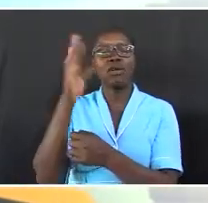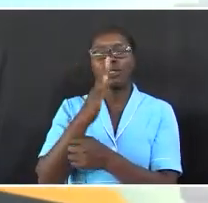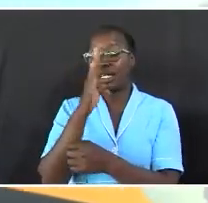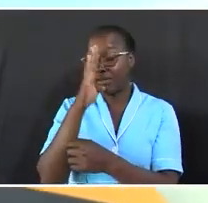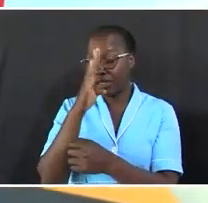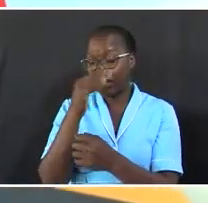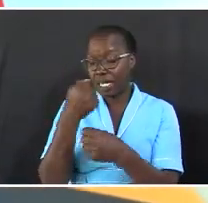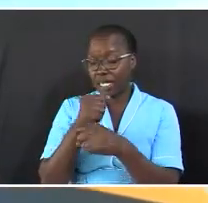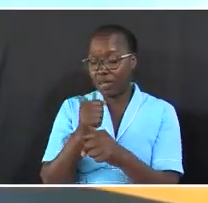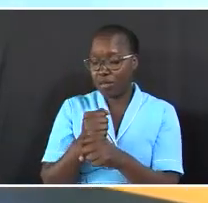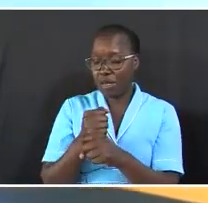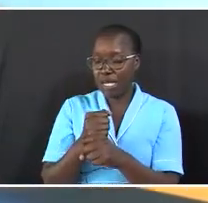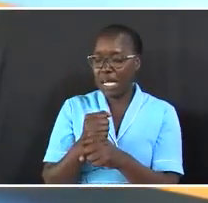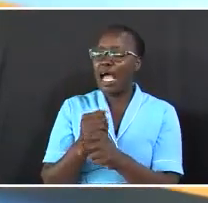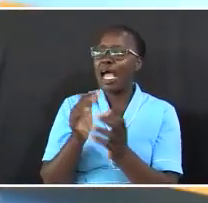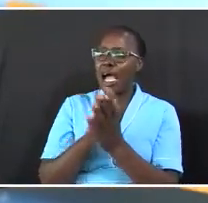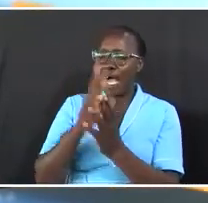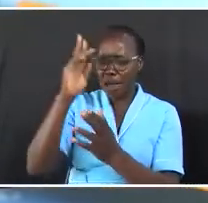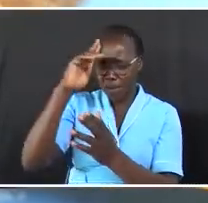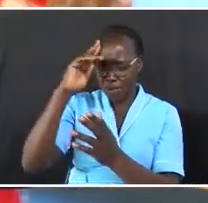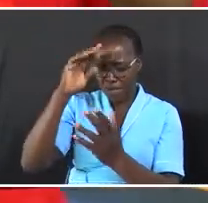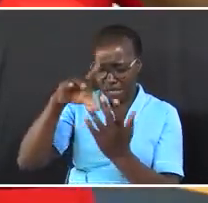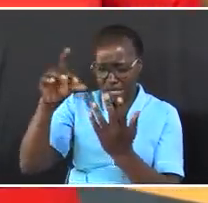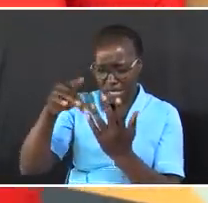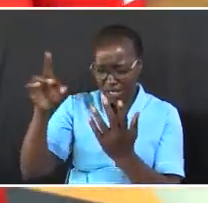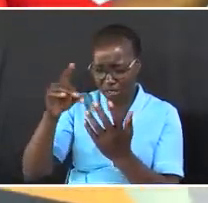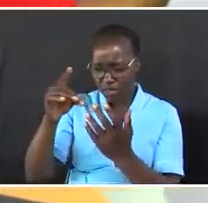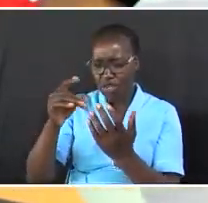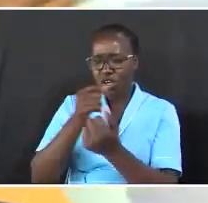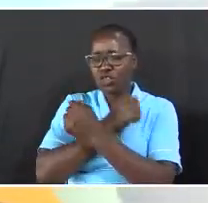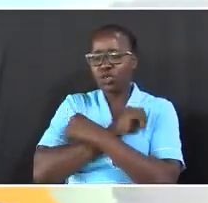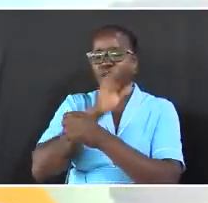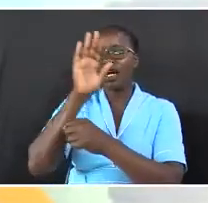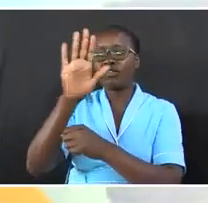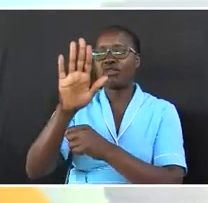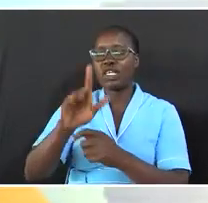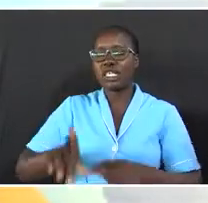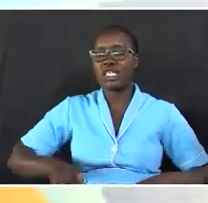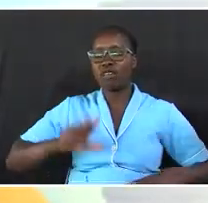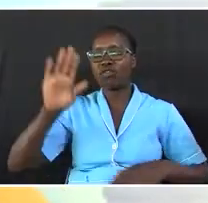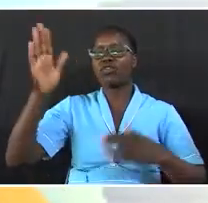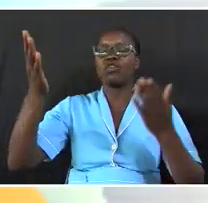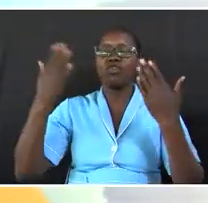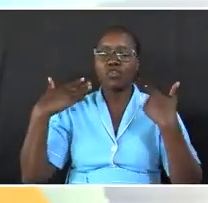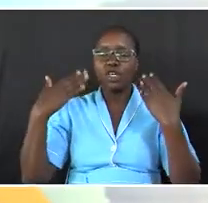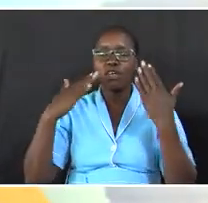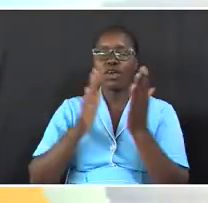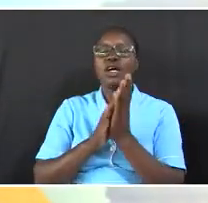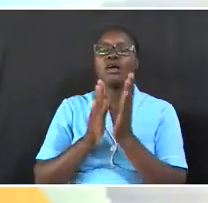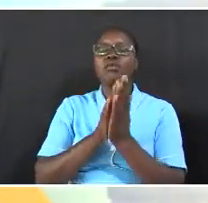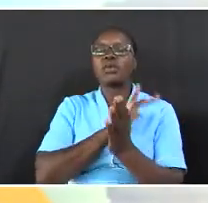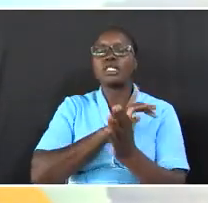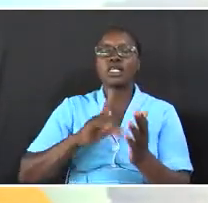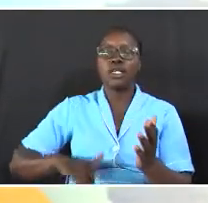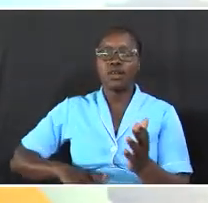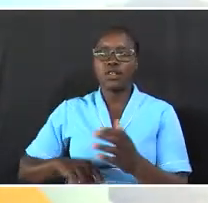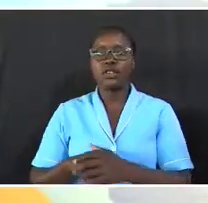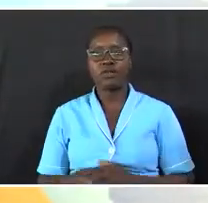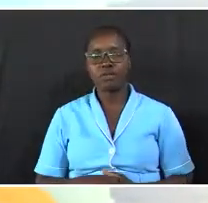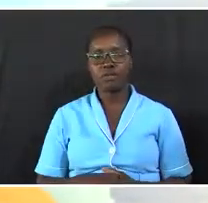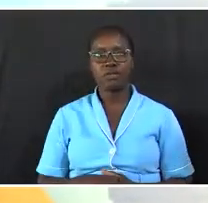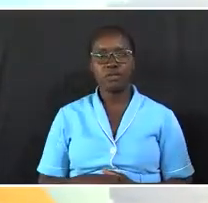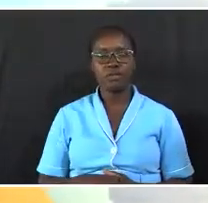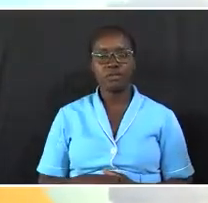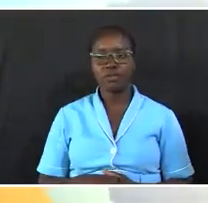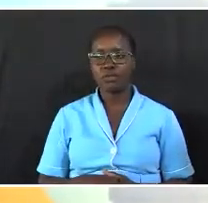And I will make a purpose and a choice to love you and live for you forever. Praise the Lord. Now,